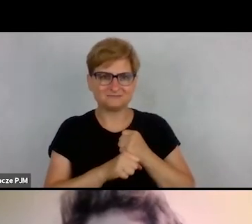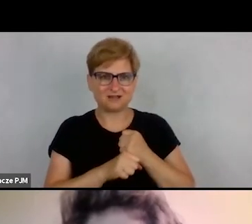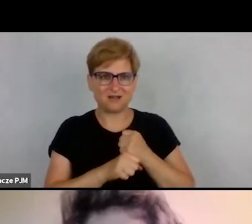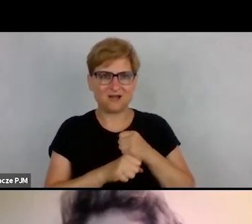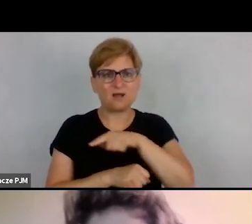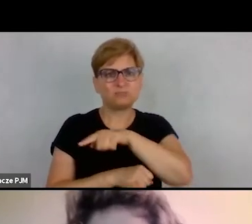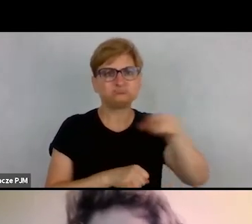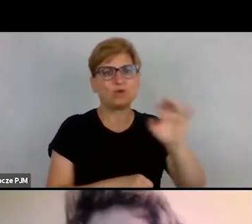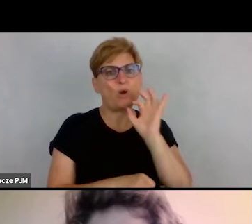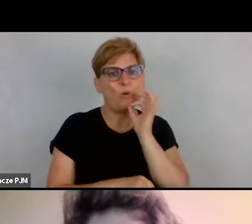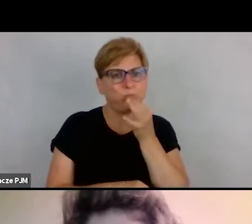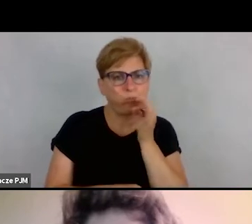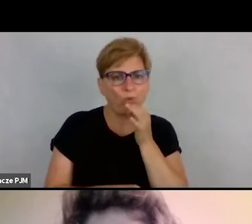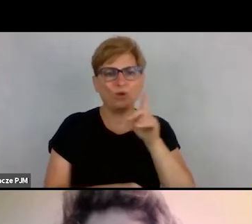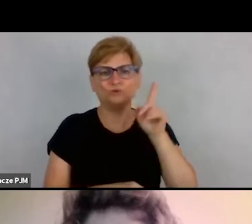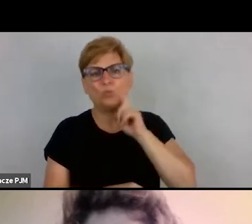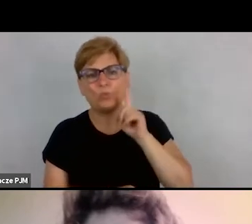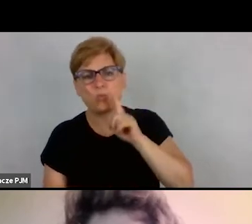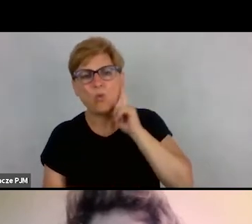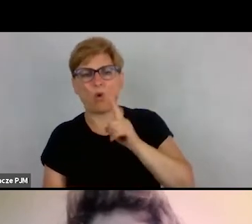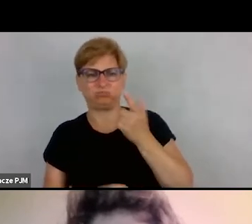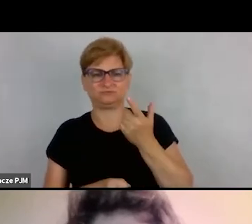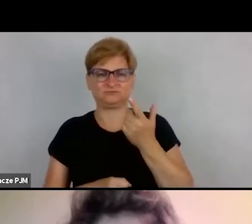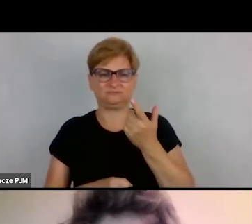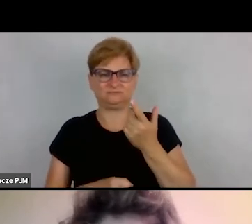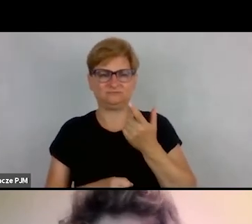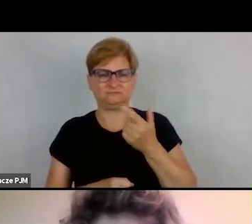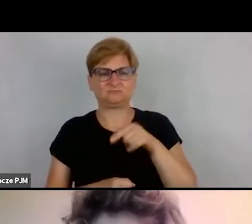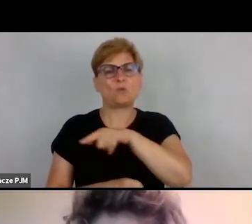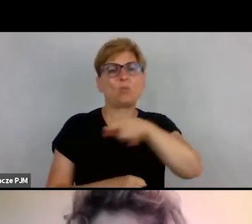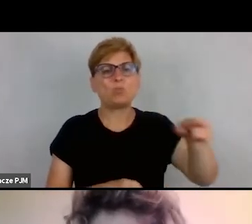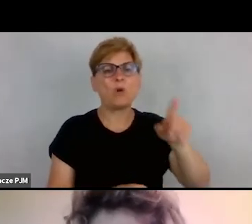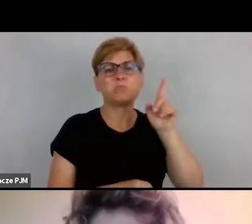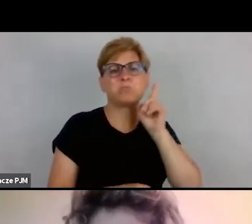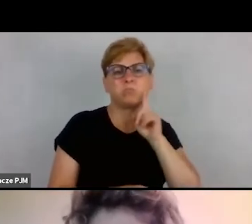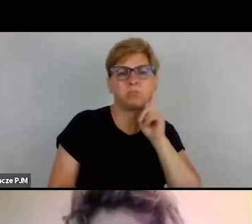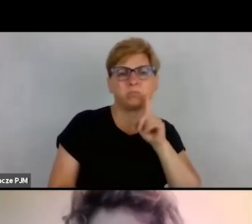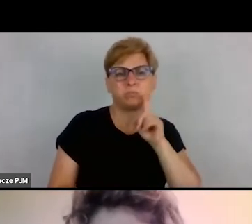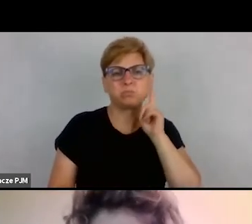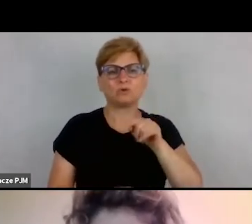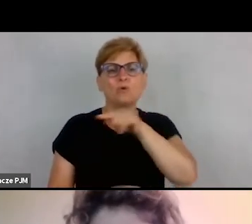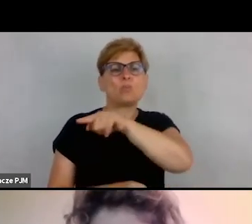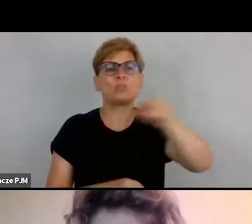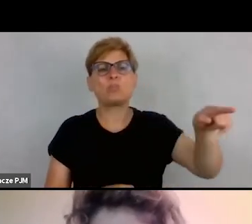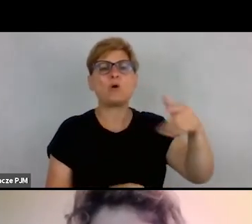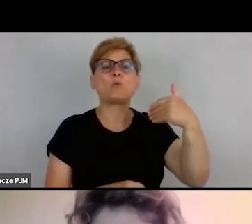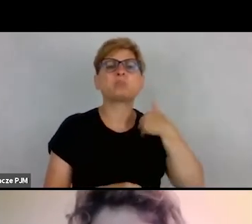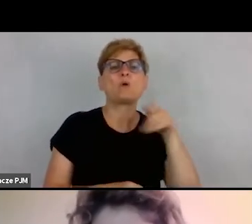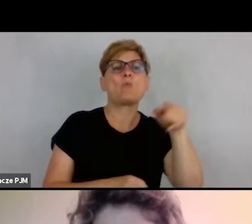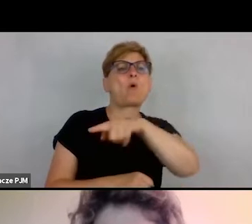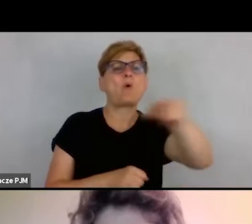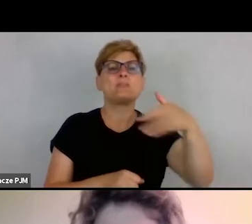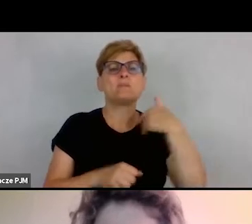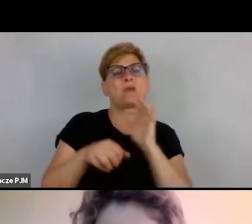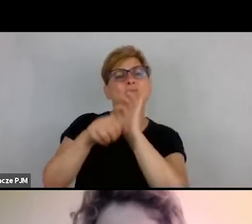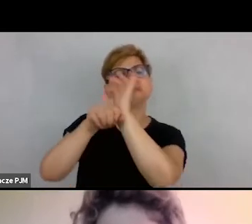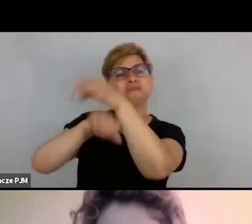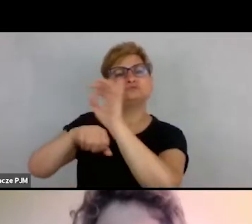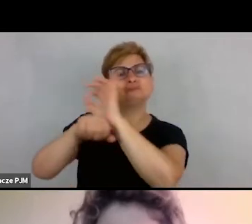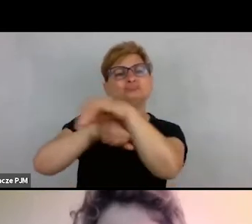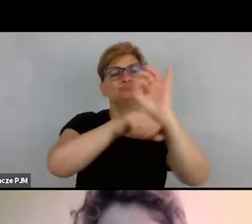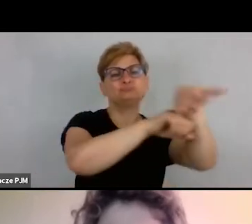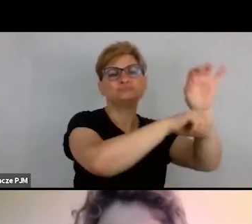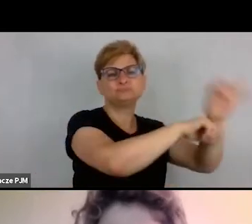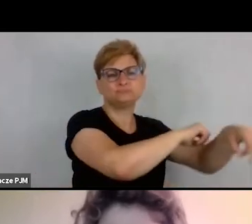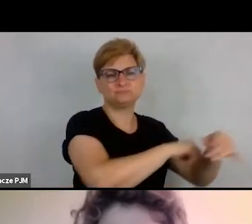Africa, coming back home to South Africa. No matter where I've done this work, I have found a very real hunger amongst